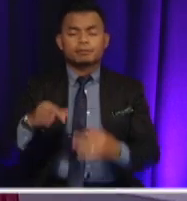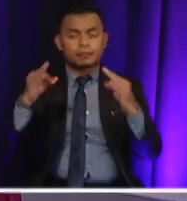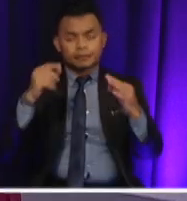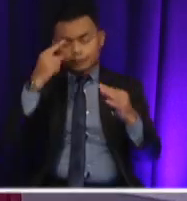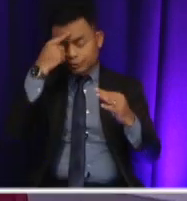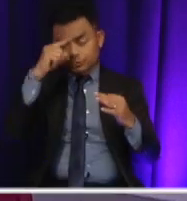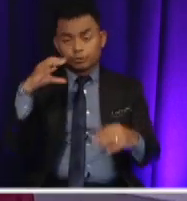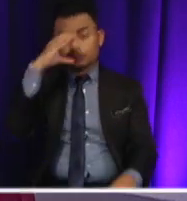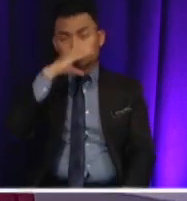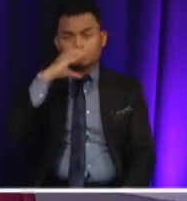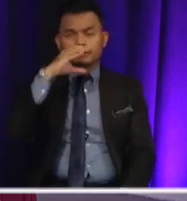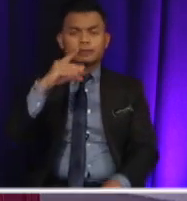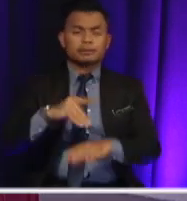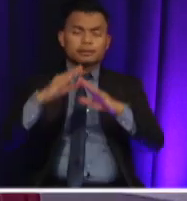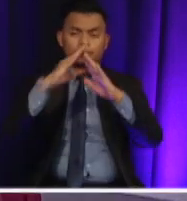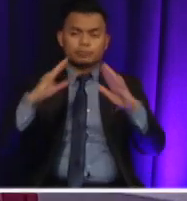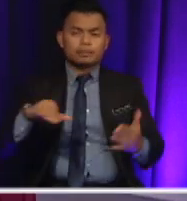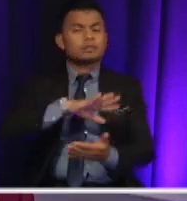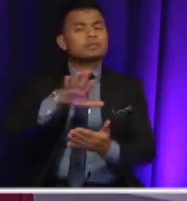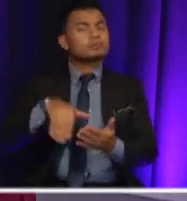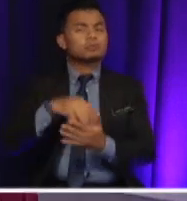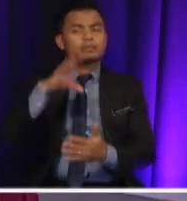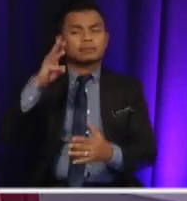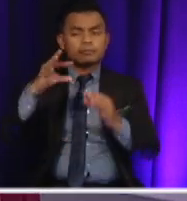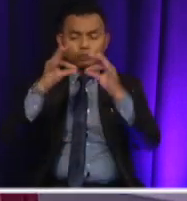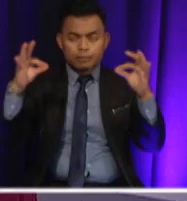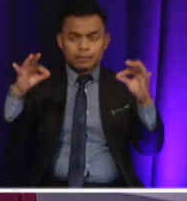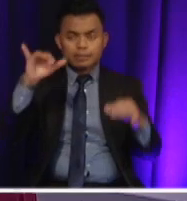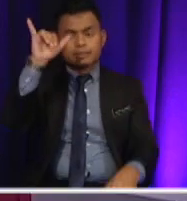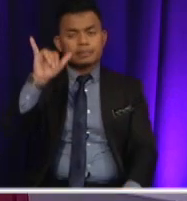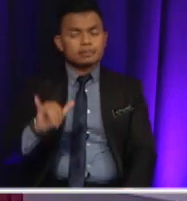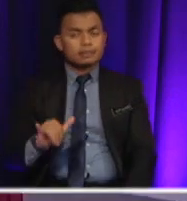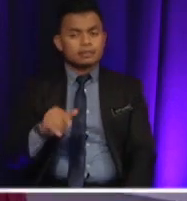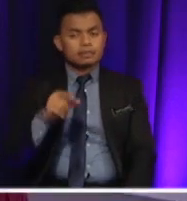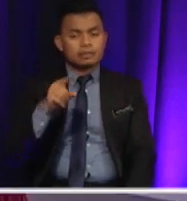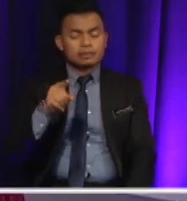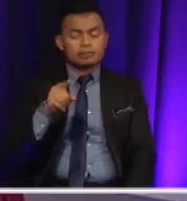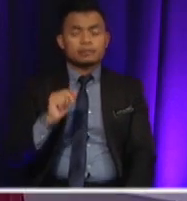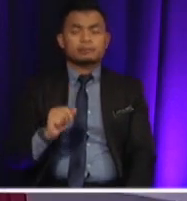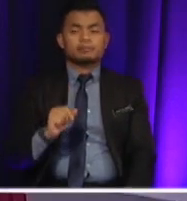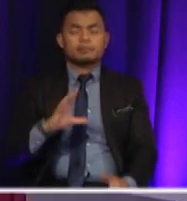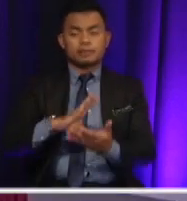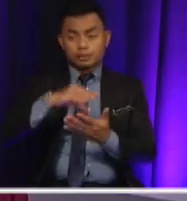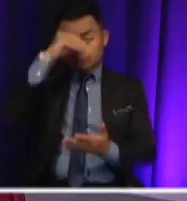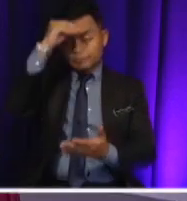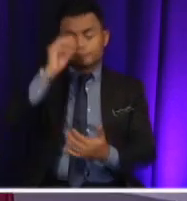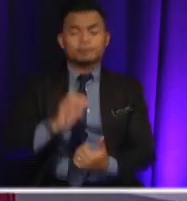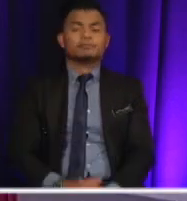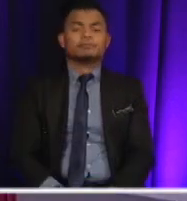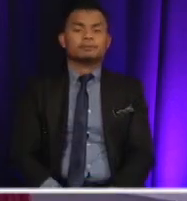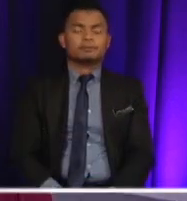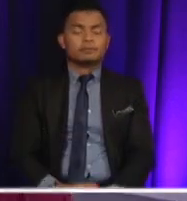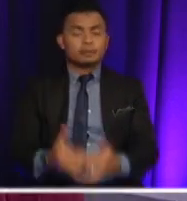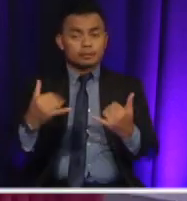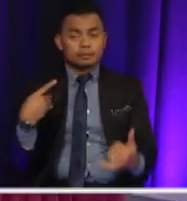home. If all 6 words that I've put up there are words that you're unclear about. All right. All right, so let's move on to the next part of